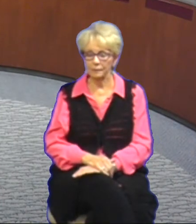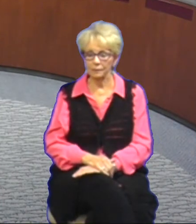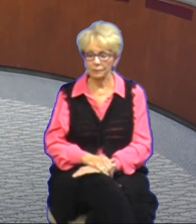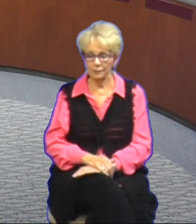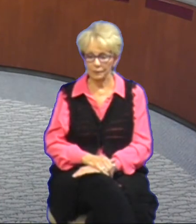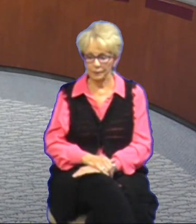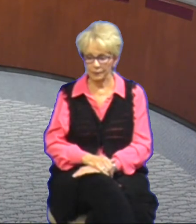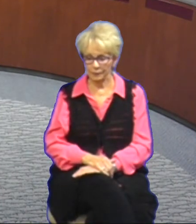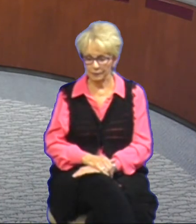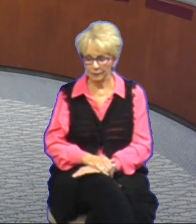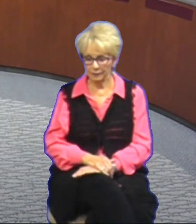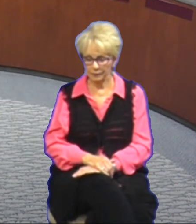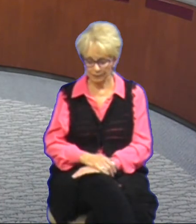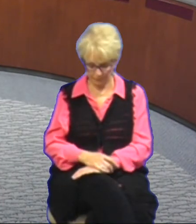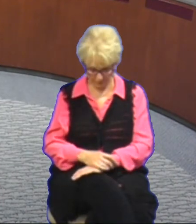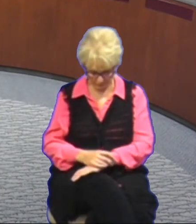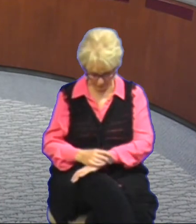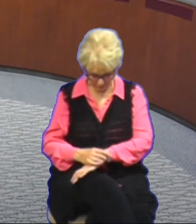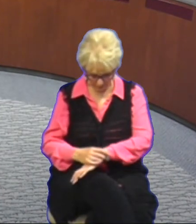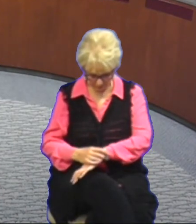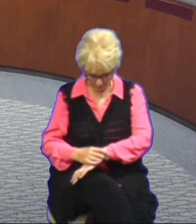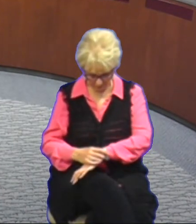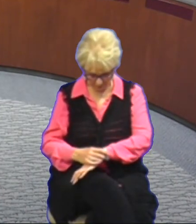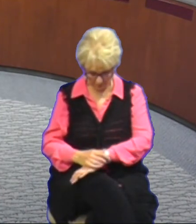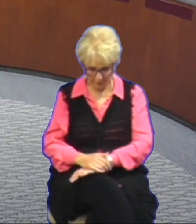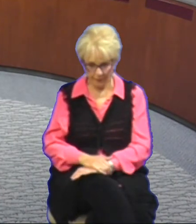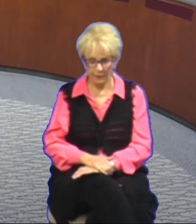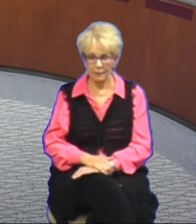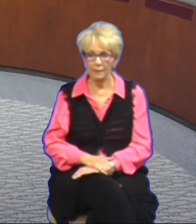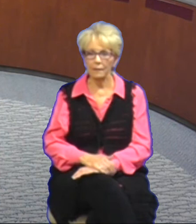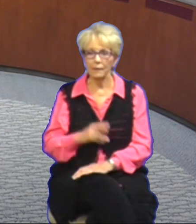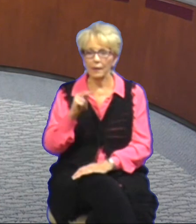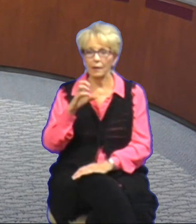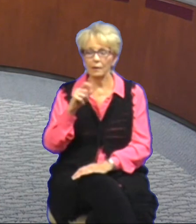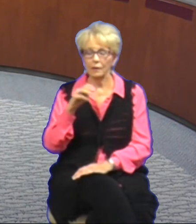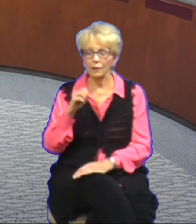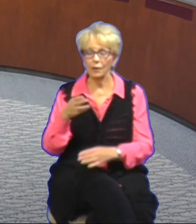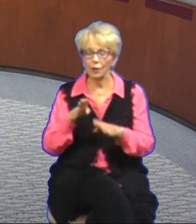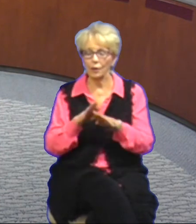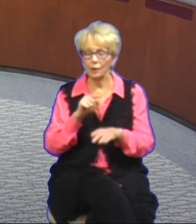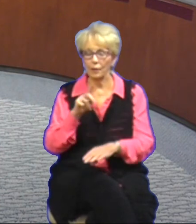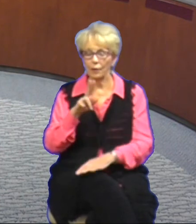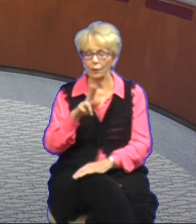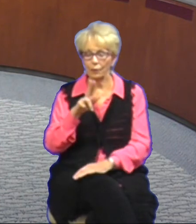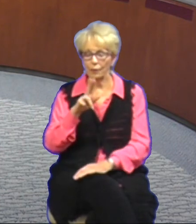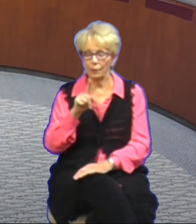So moved. So a motion to go into closed session pursuant to North Carolina General Statute